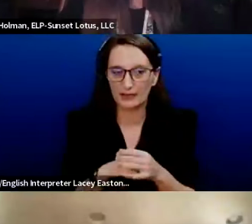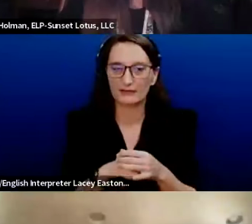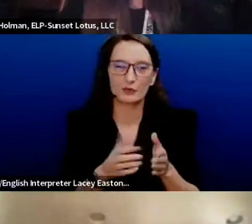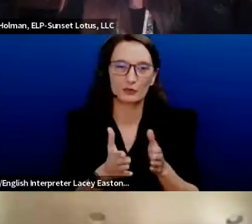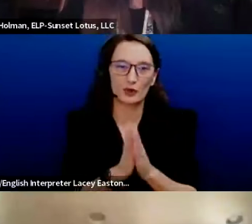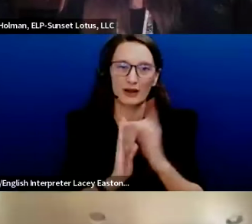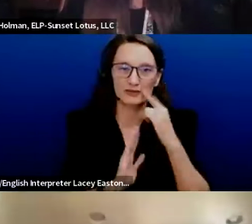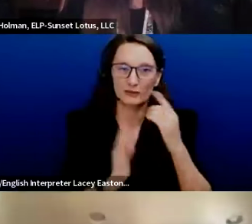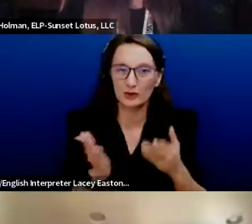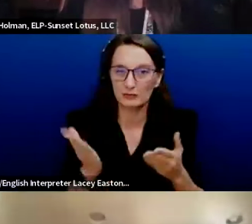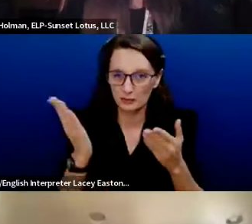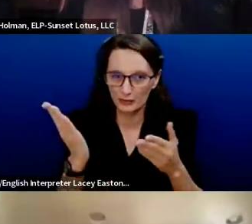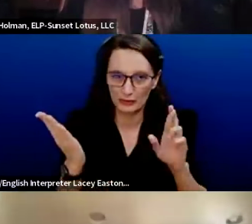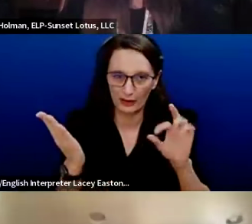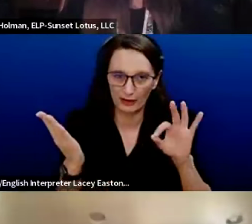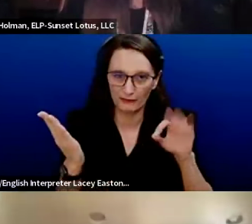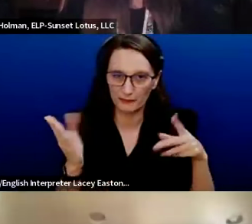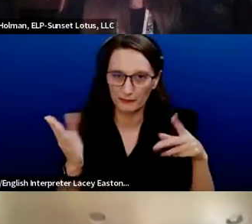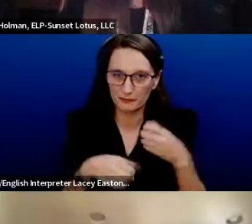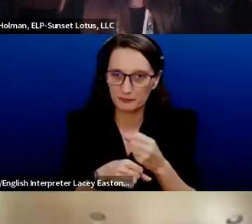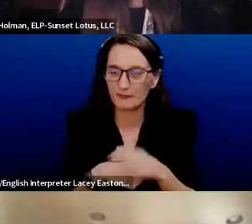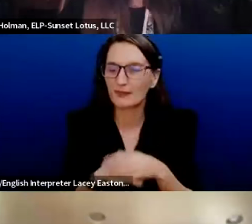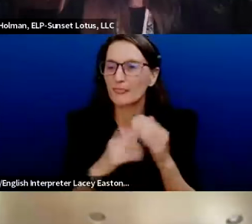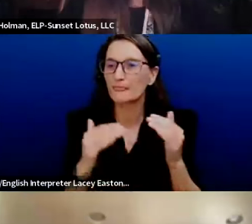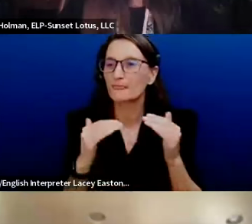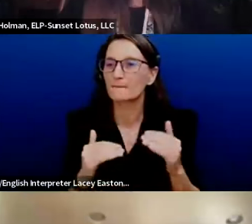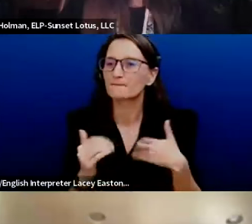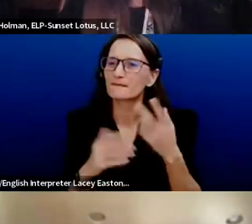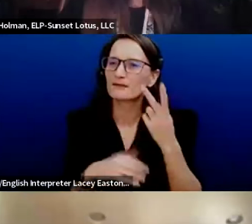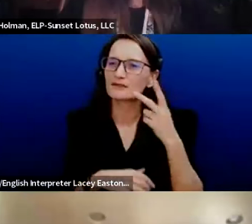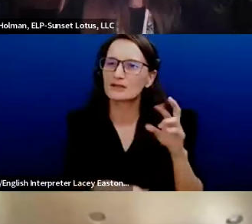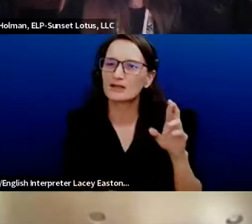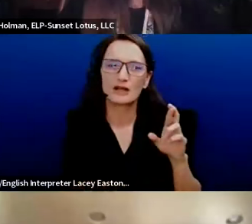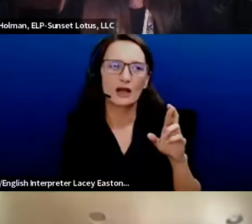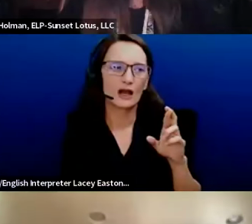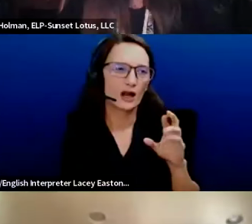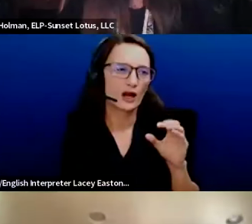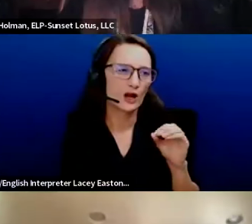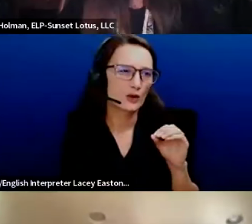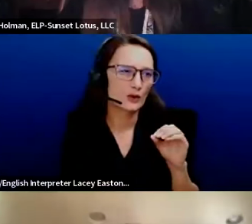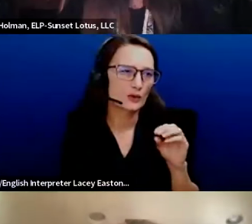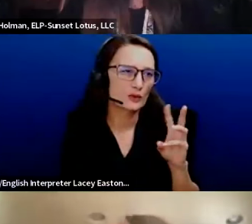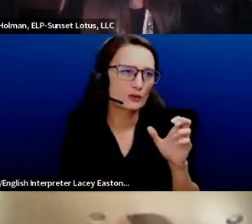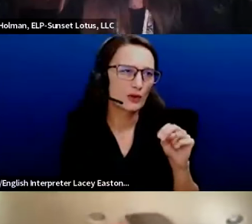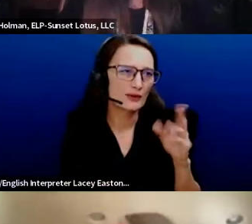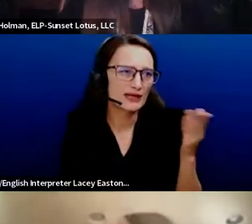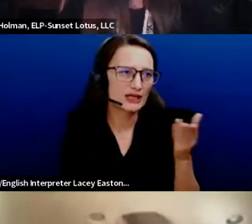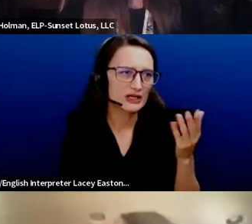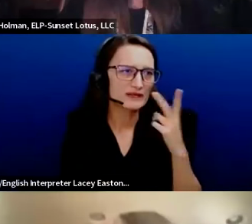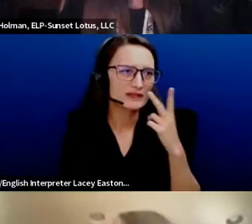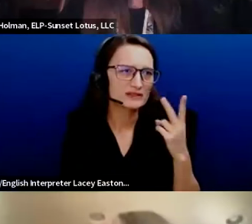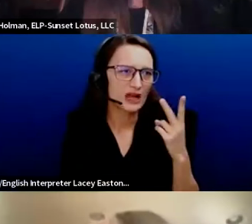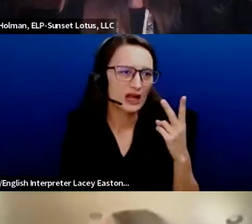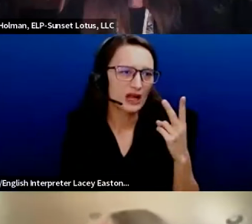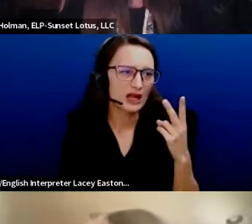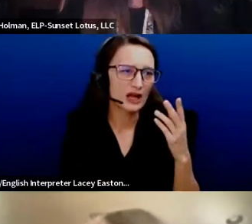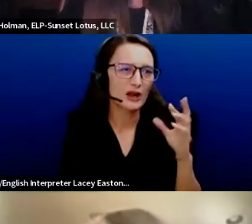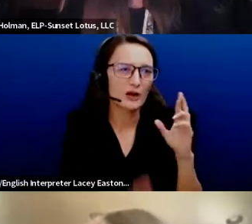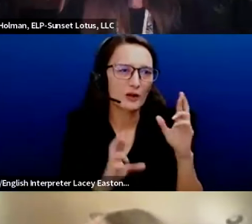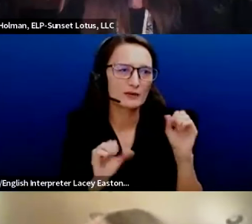proposal. Let's see, I saw Rowena on there, and so hopefully I can have her report,